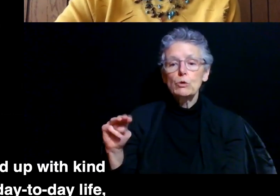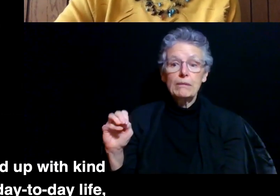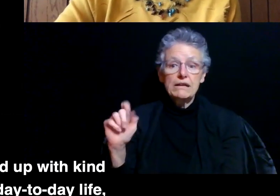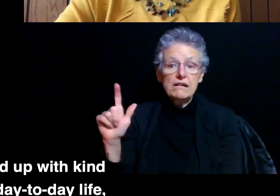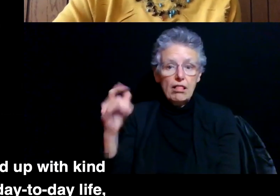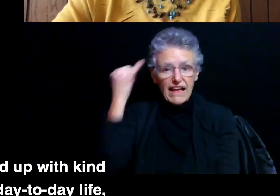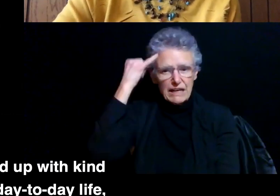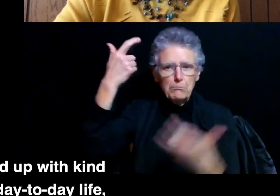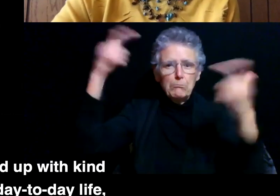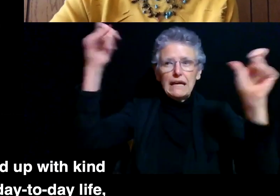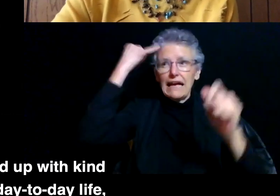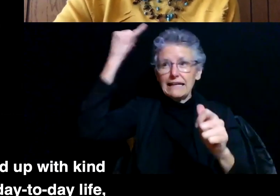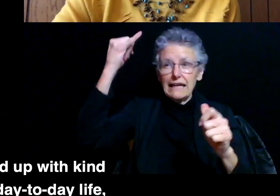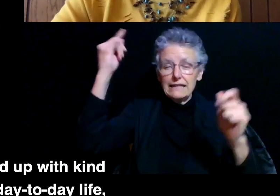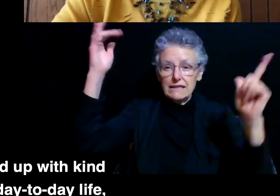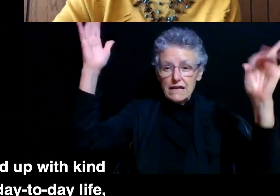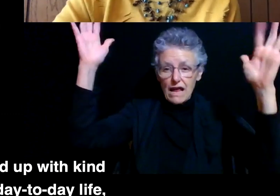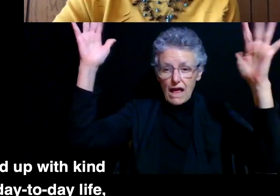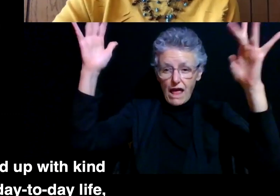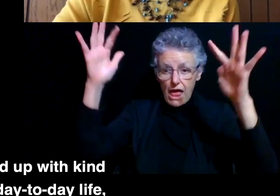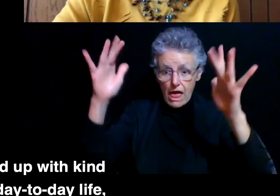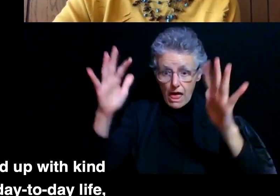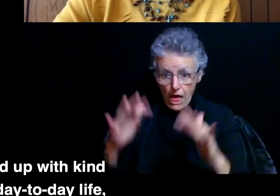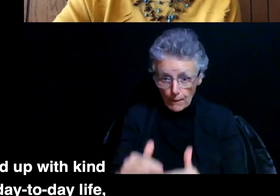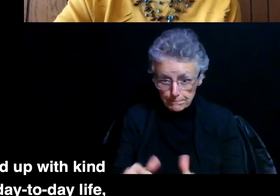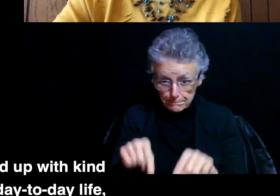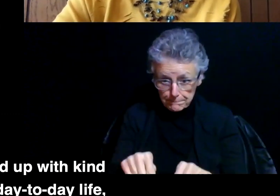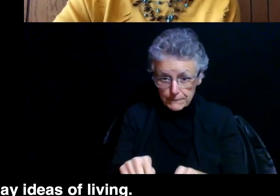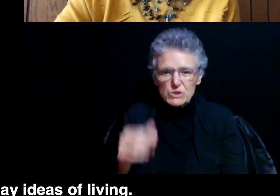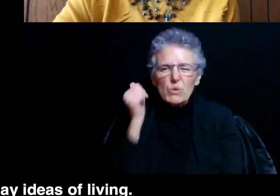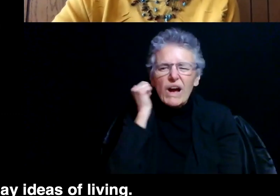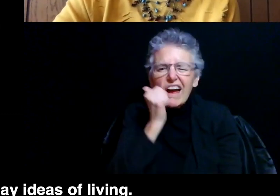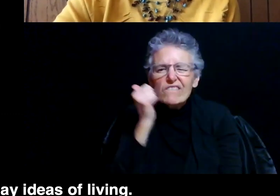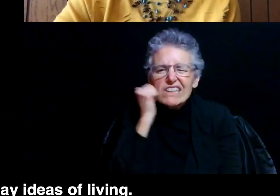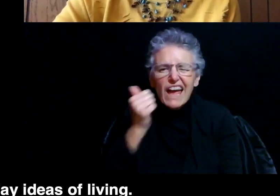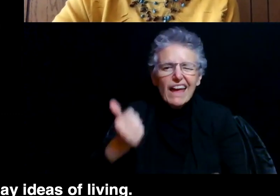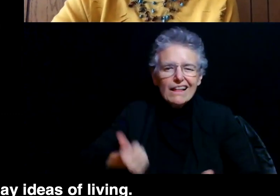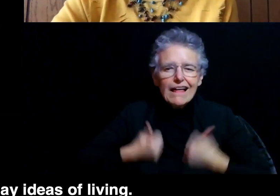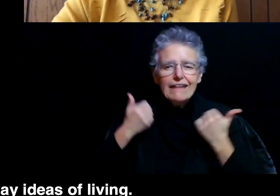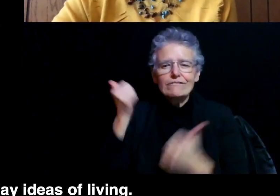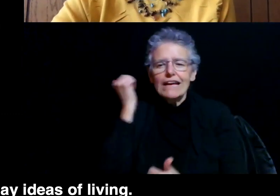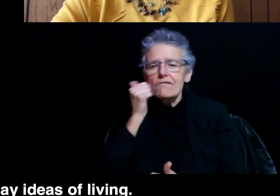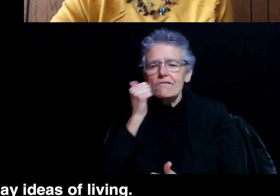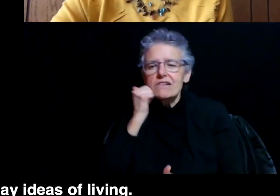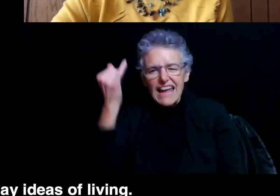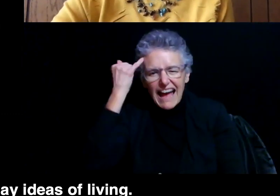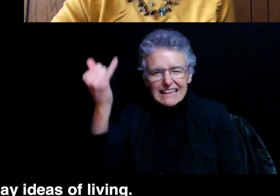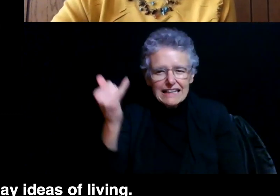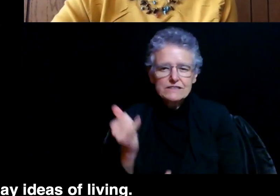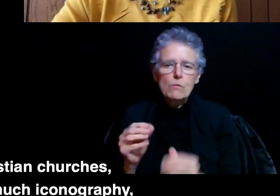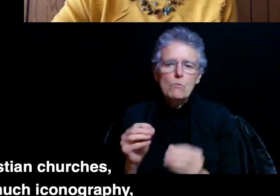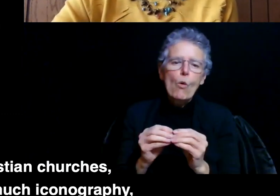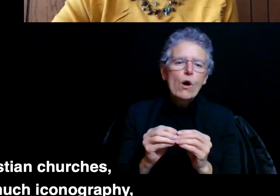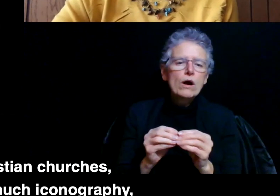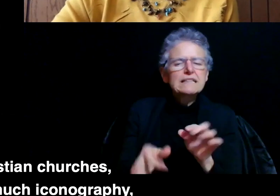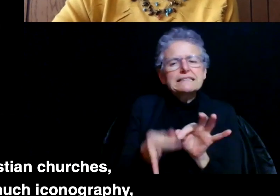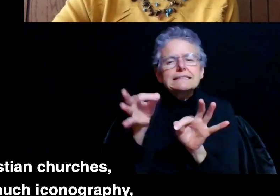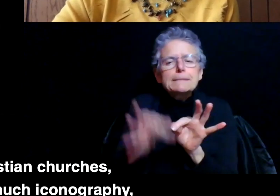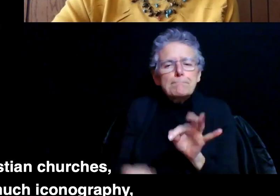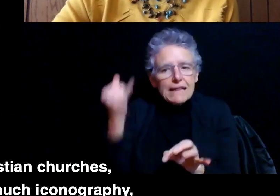up with kind of like the day-to-day life or the day-to-day ideas of living.